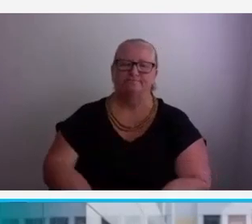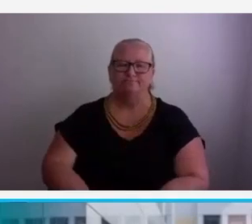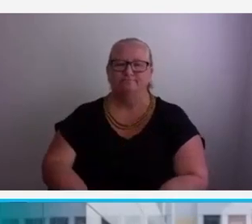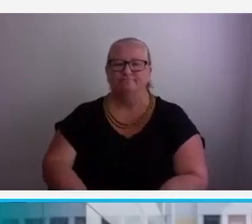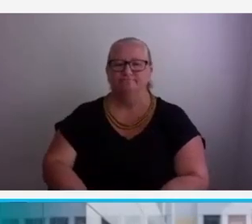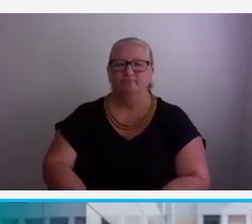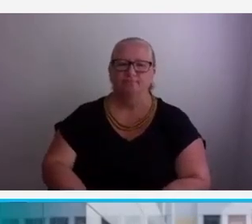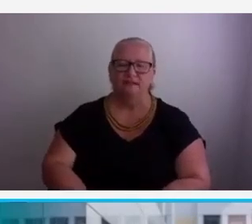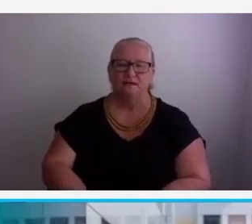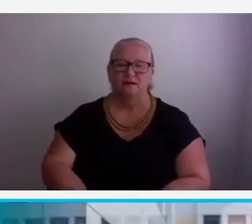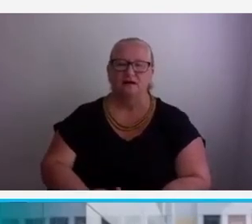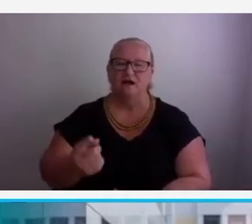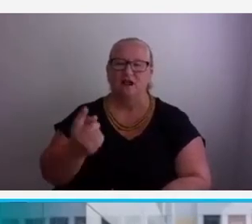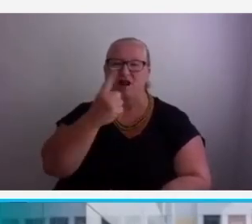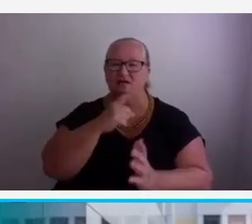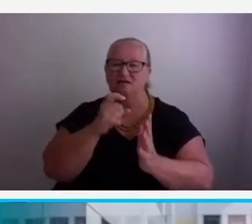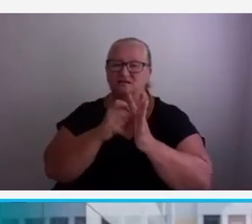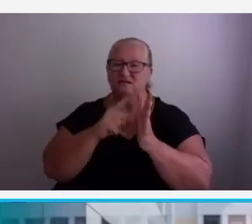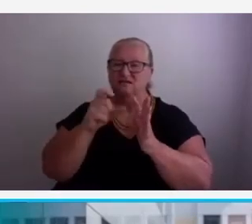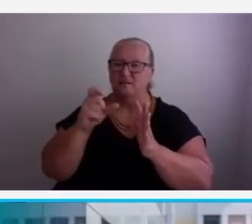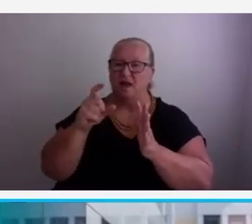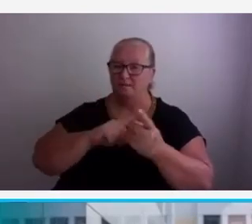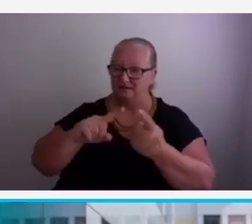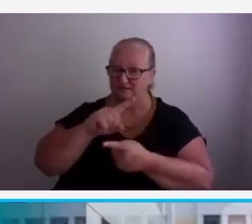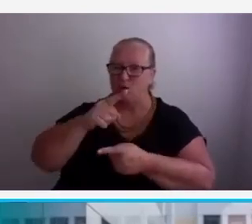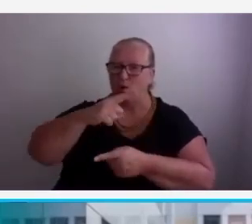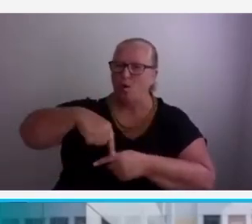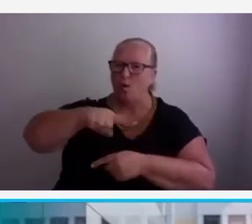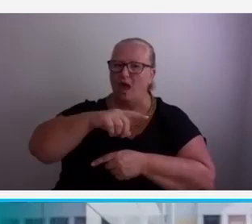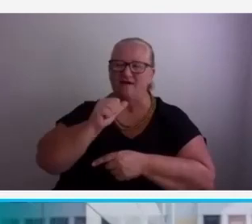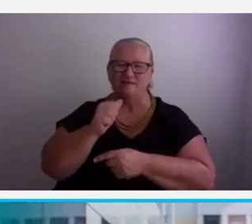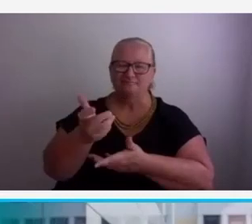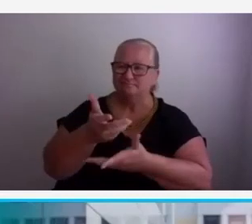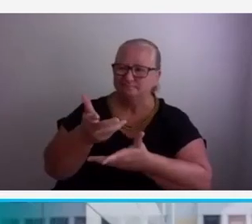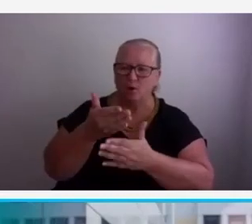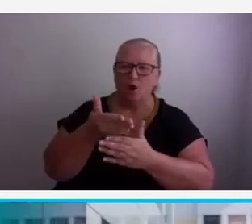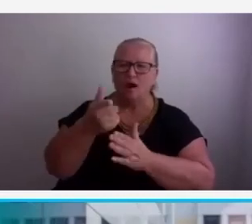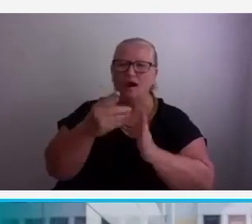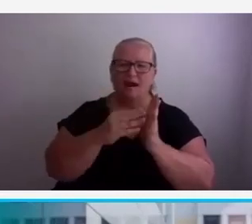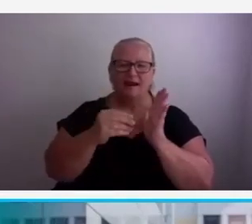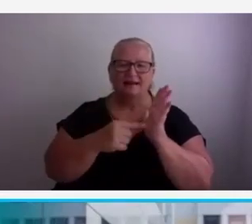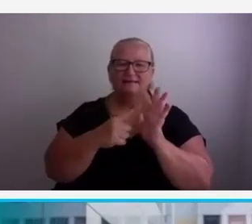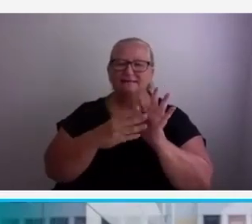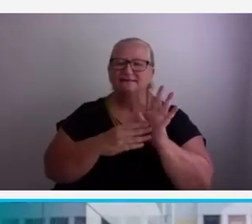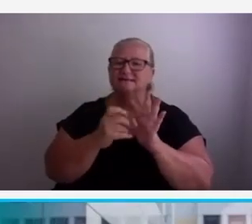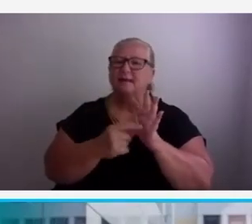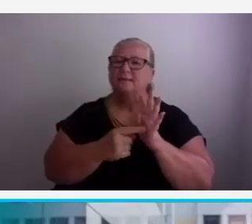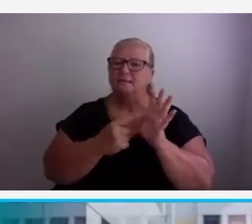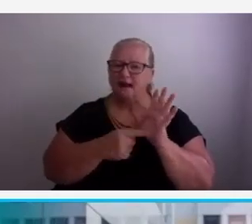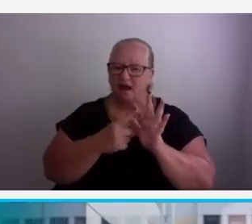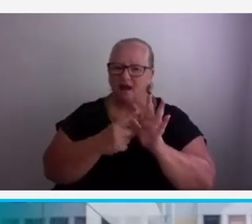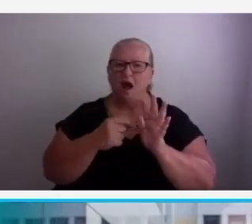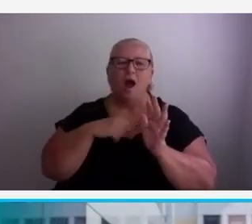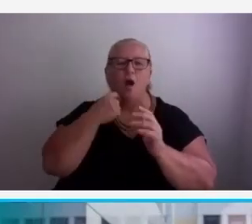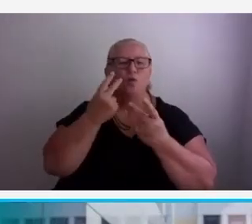in December, we have been consulting on the template for the quarterly financial report, which I'll go through